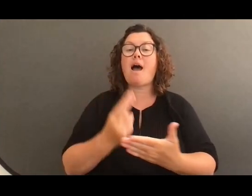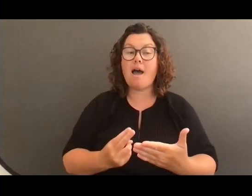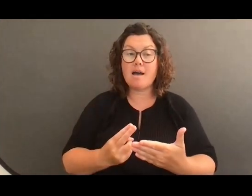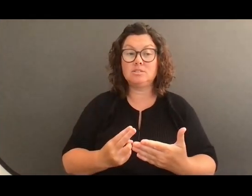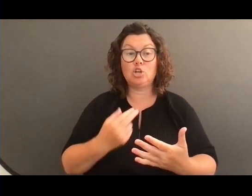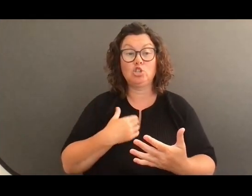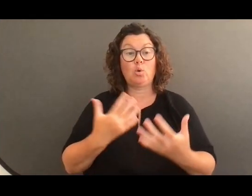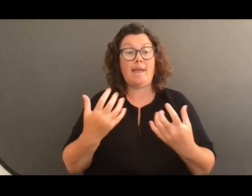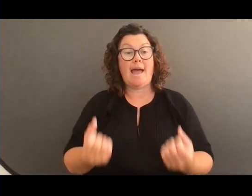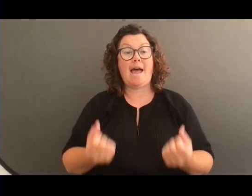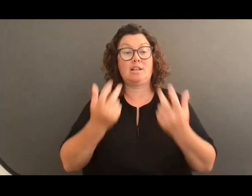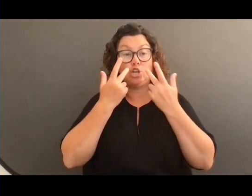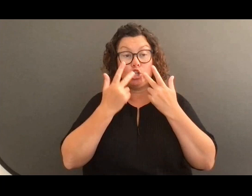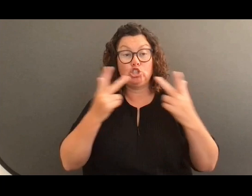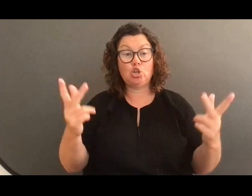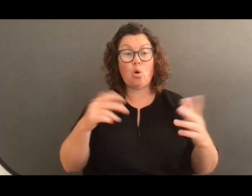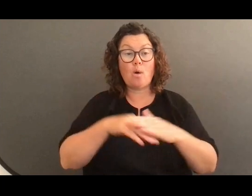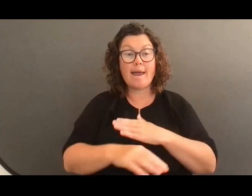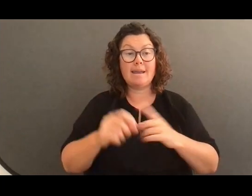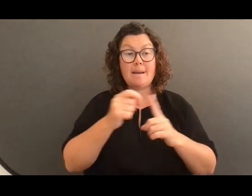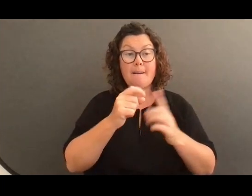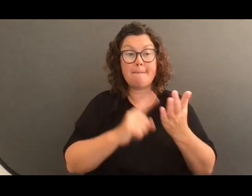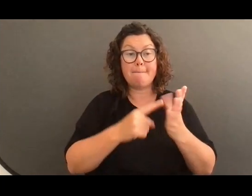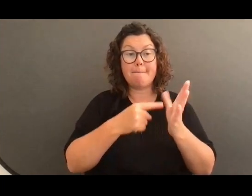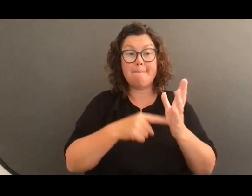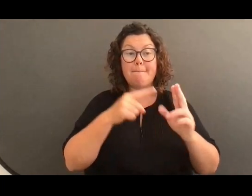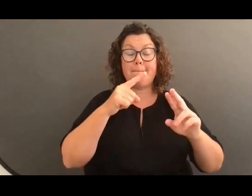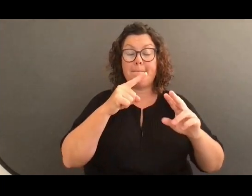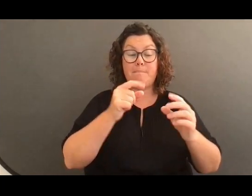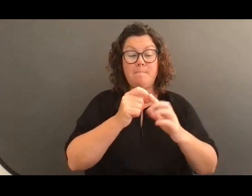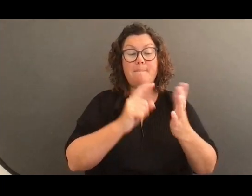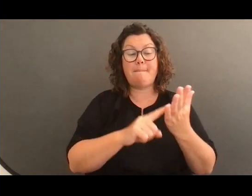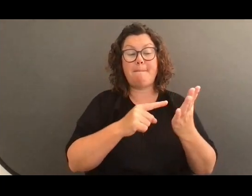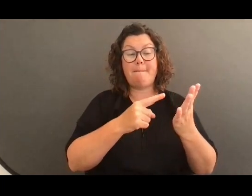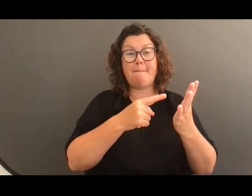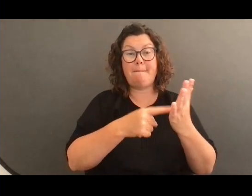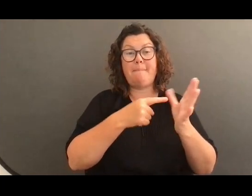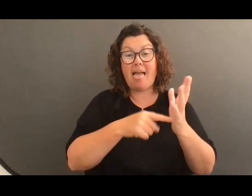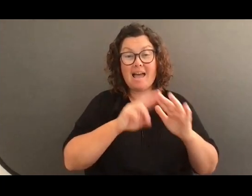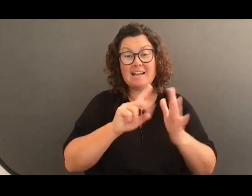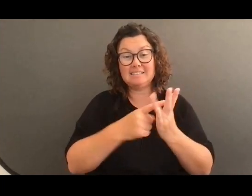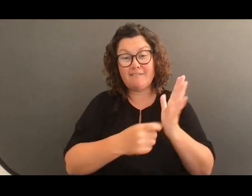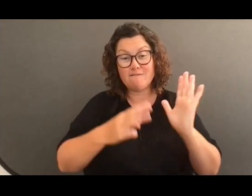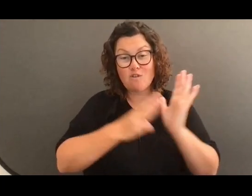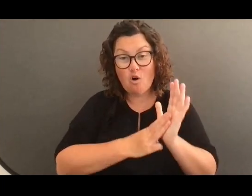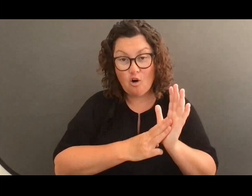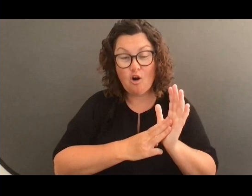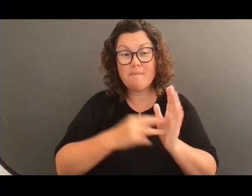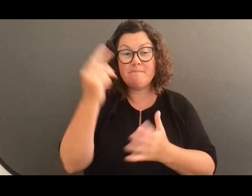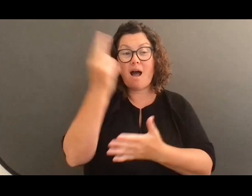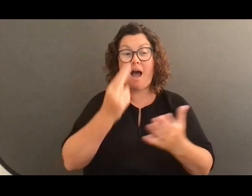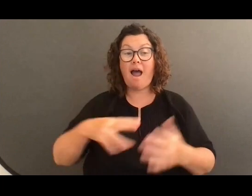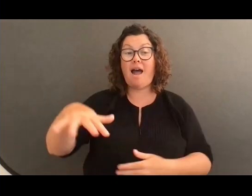Platform Arts Hub was a refurbished train station that the council are very keen to see used as a visual arts space. We had